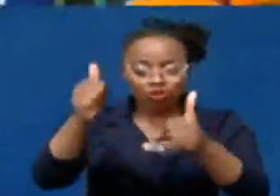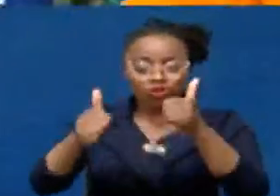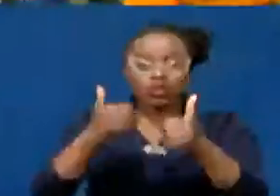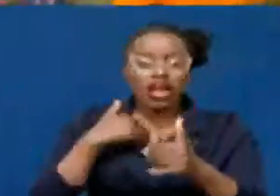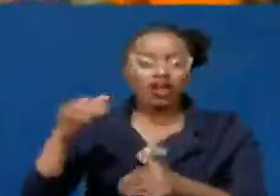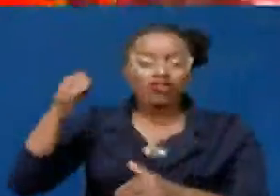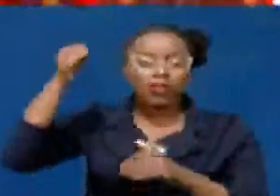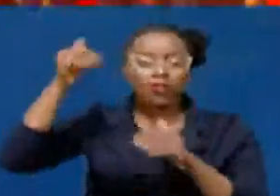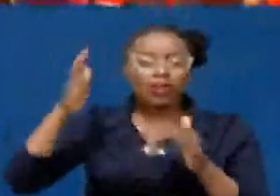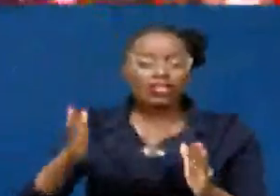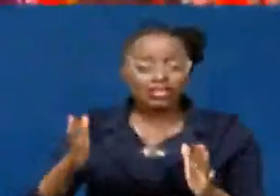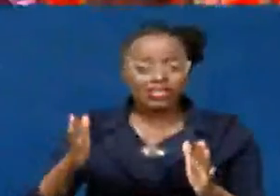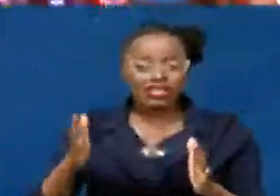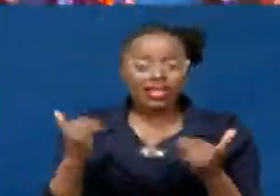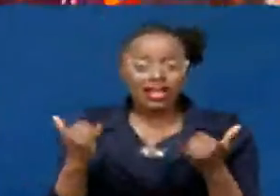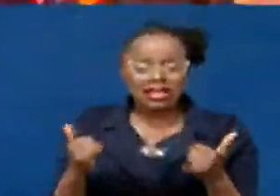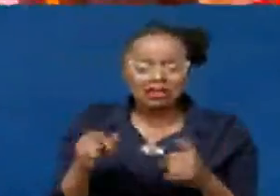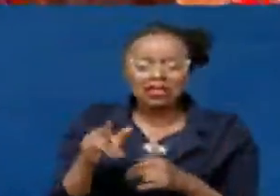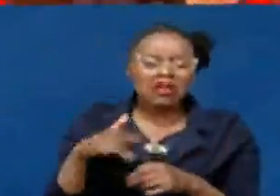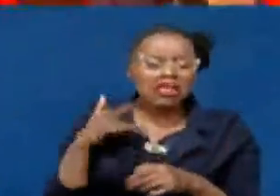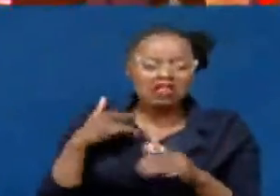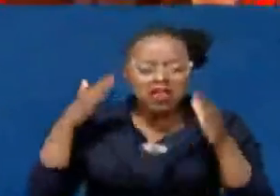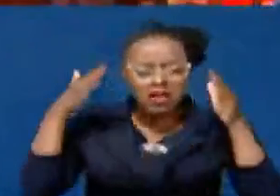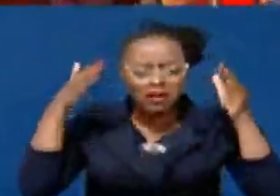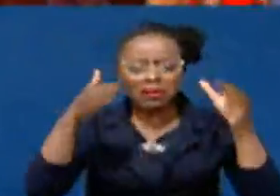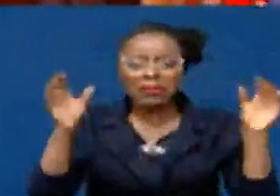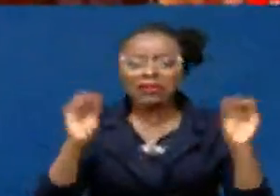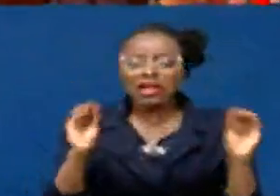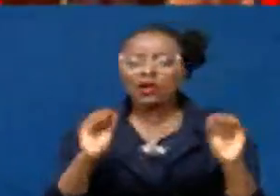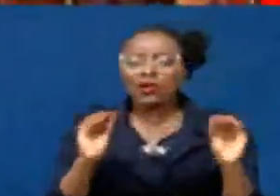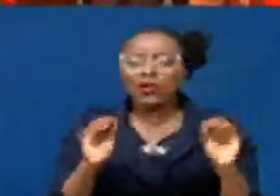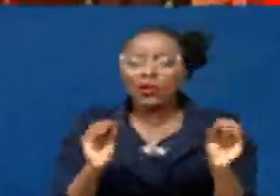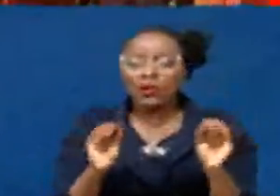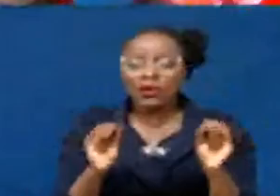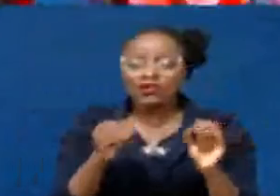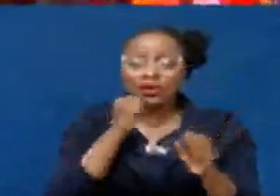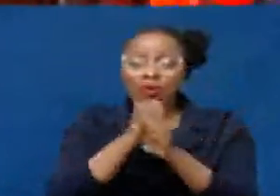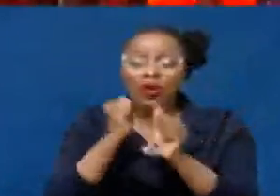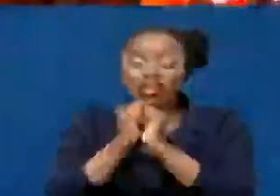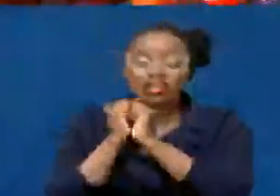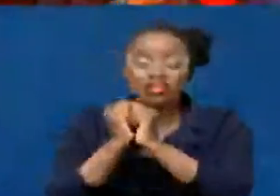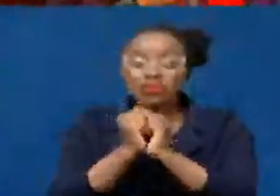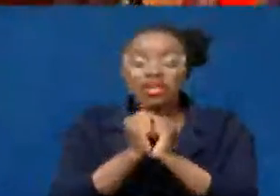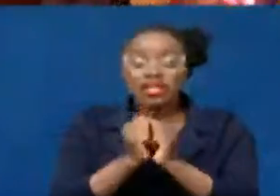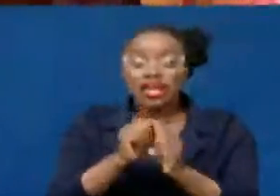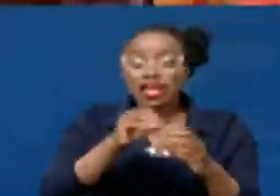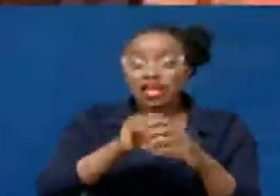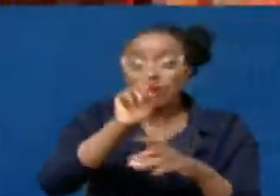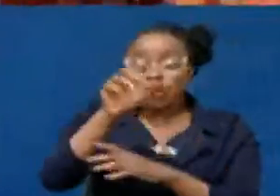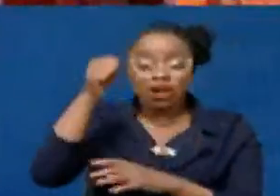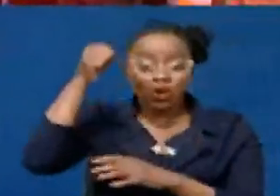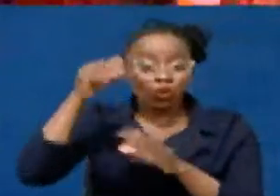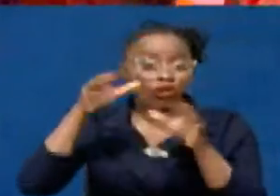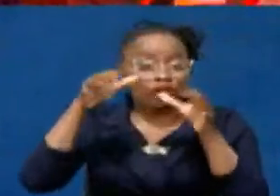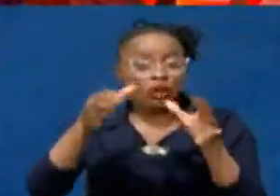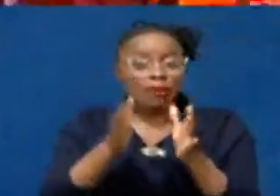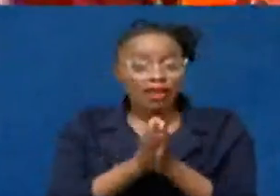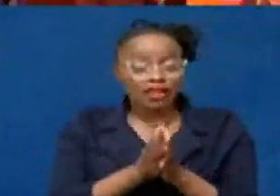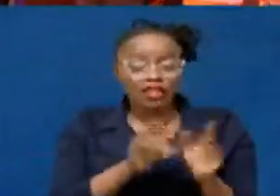where politicians are not very committed to work together as in one party.